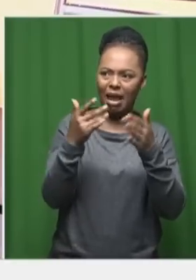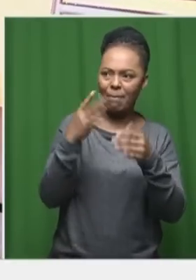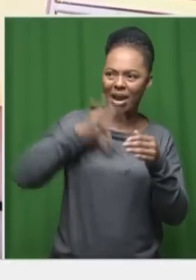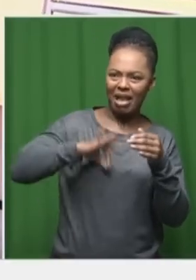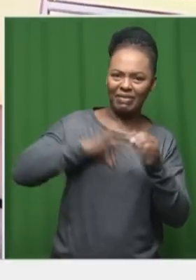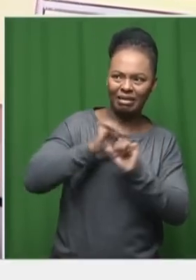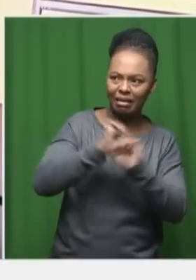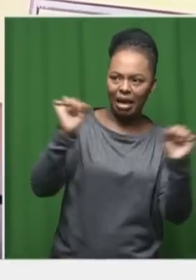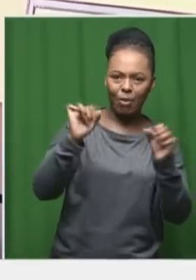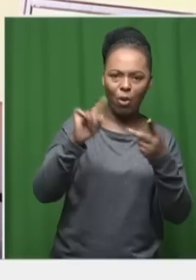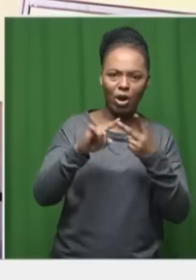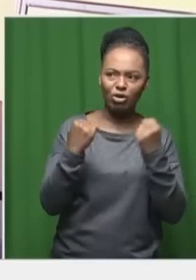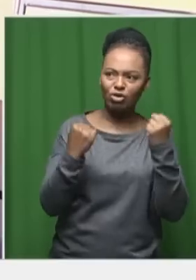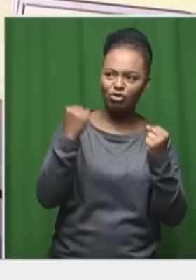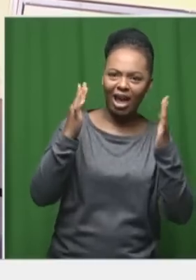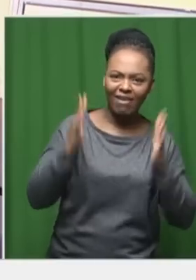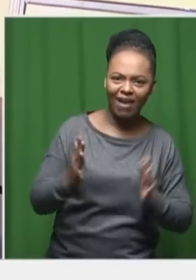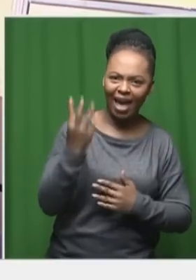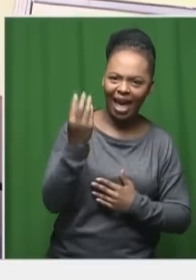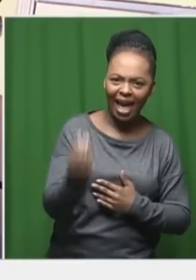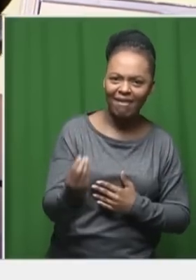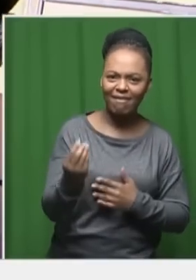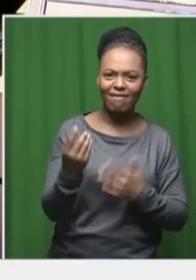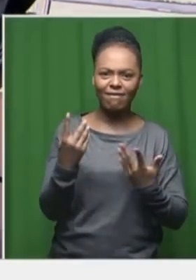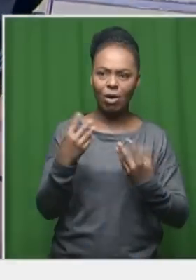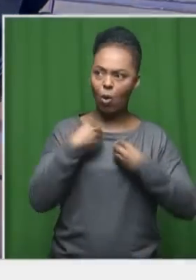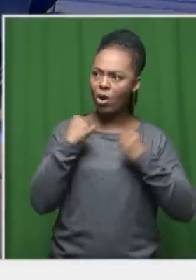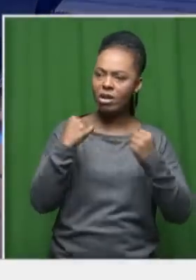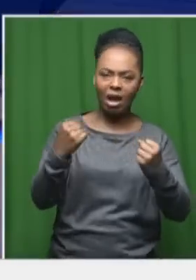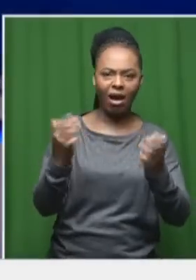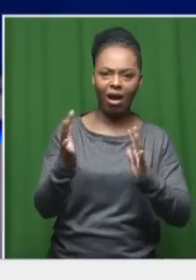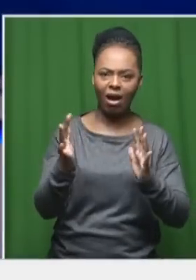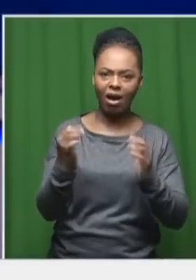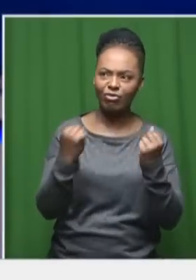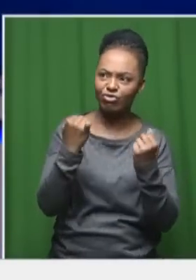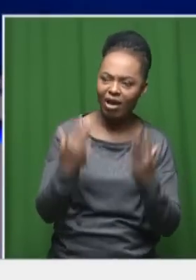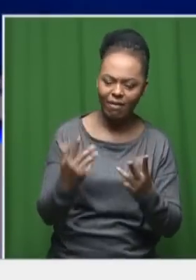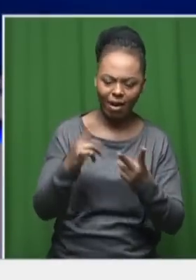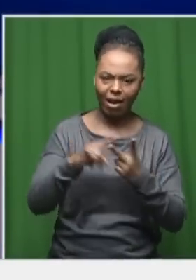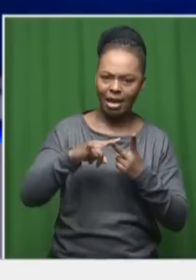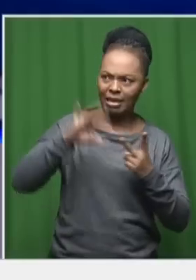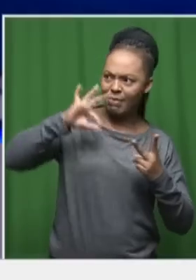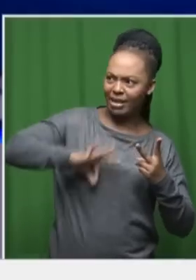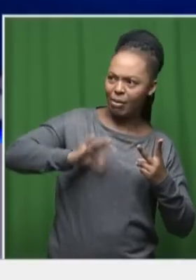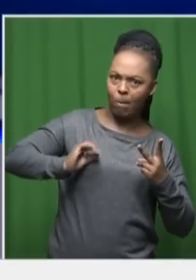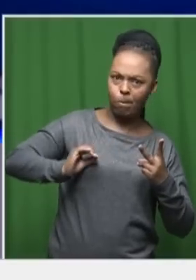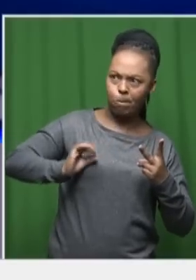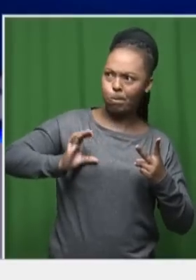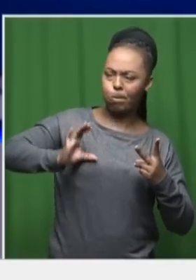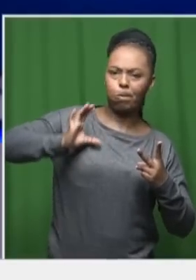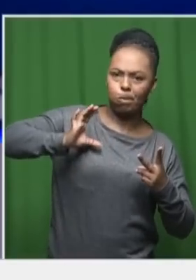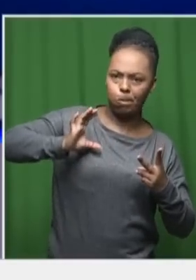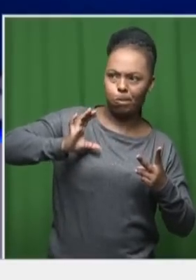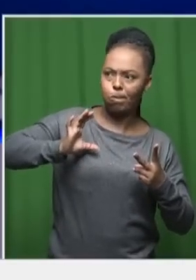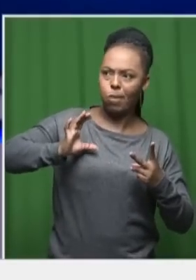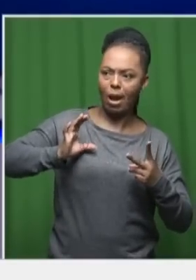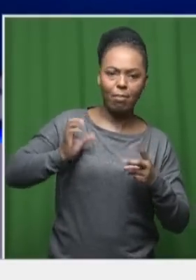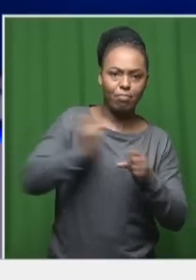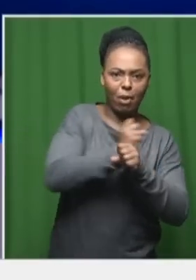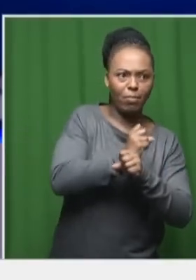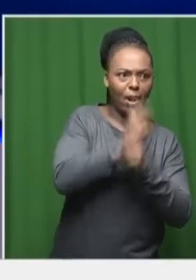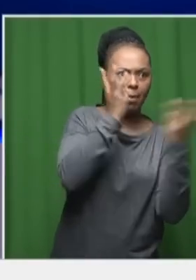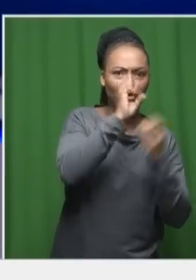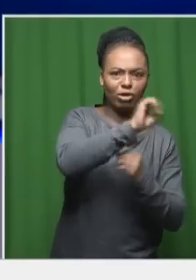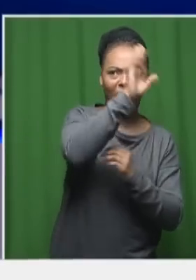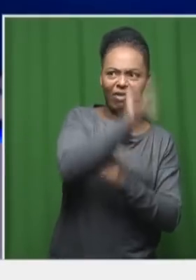the fact that they've got drivers, they have special benefits, the salaries they earn is not commensurate with the rest of the South African population.